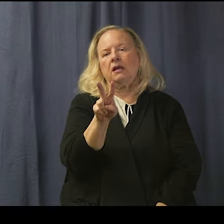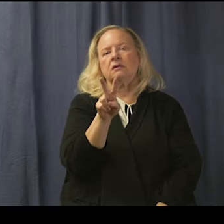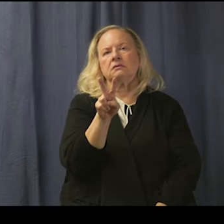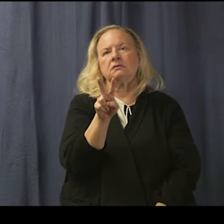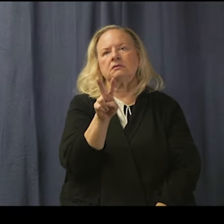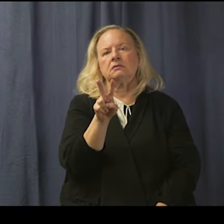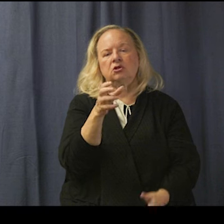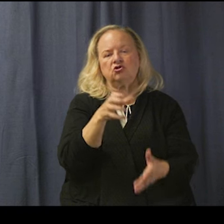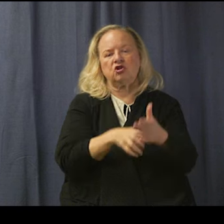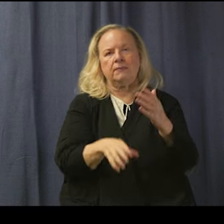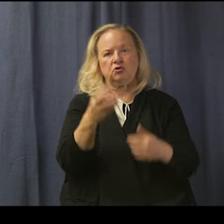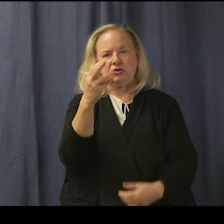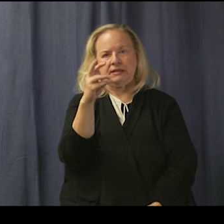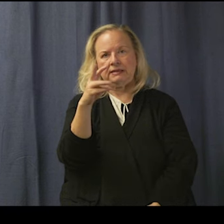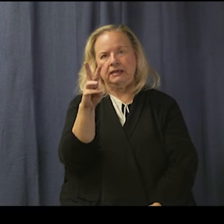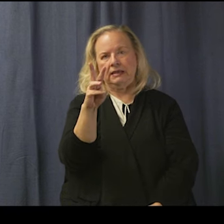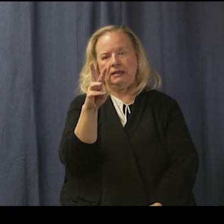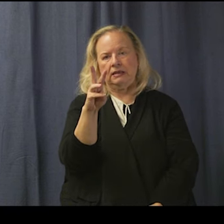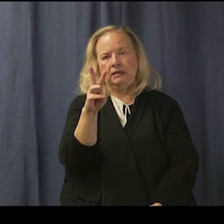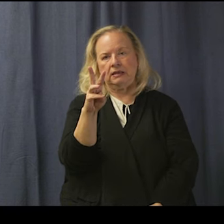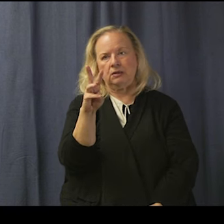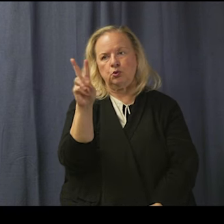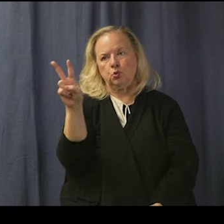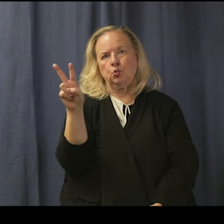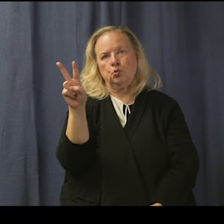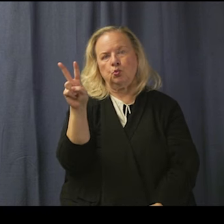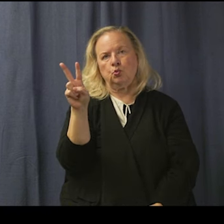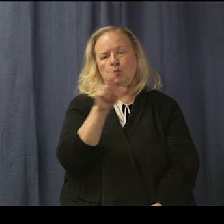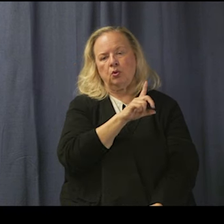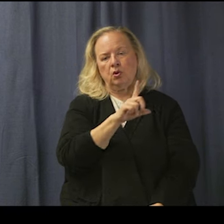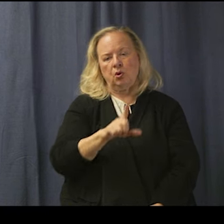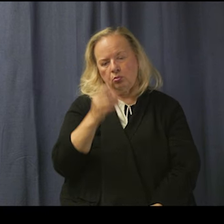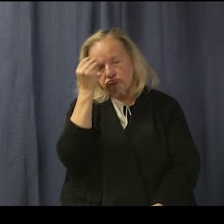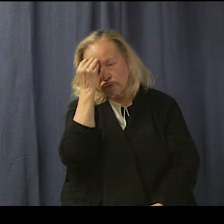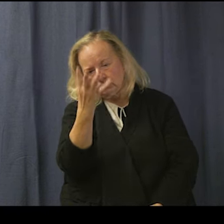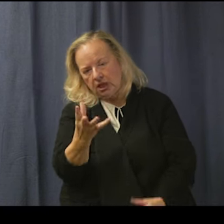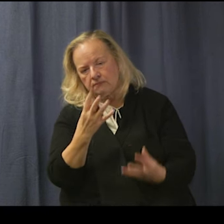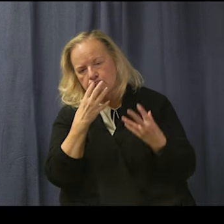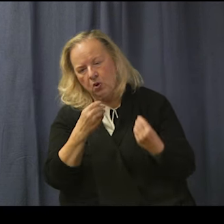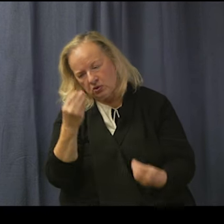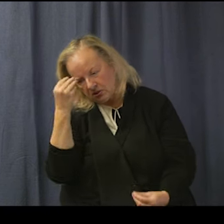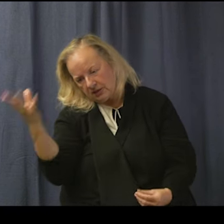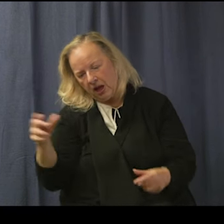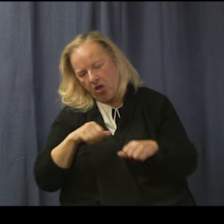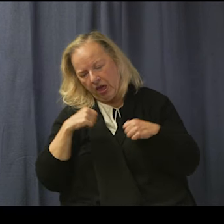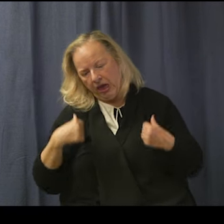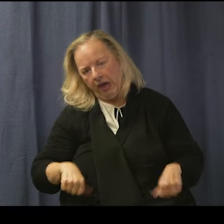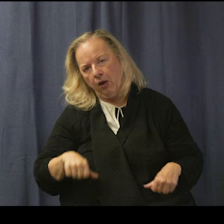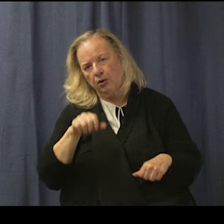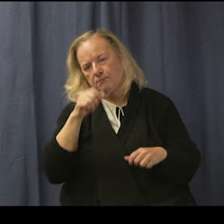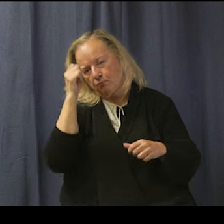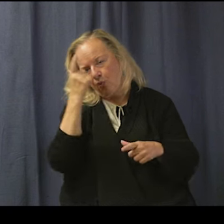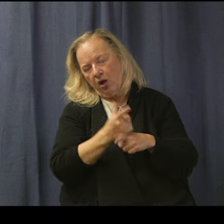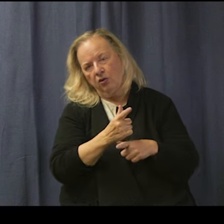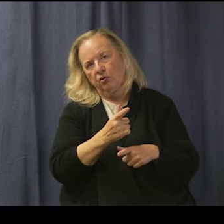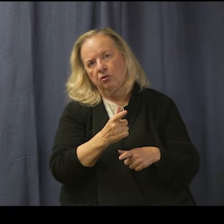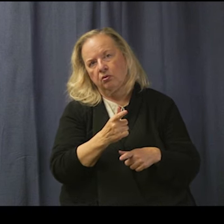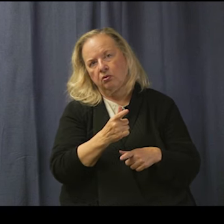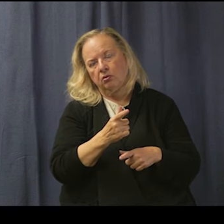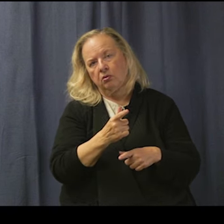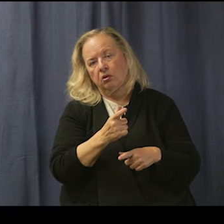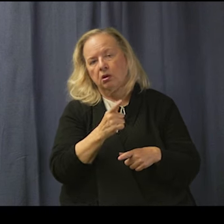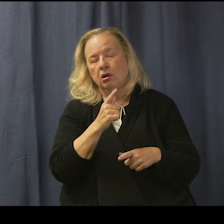Leviticus chapter 16 and verse 2. The Lord tells Moses to tell Aaron, his brother, that he doesn't come at